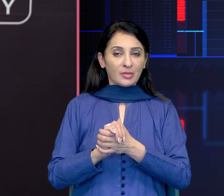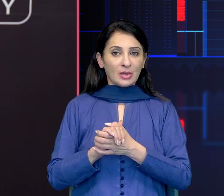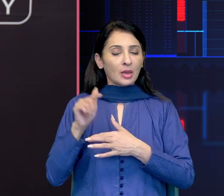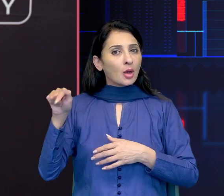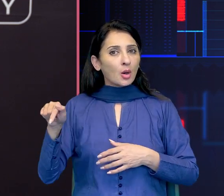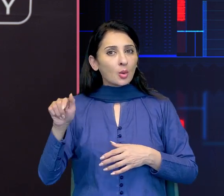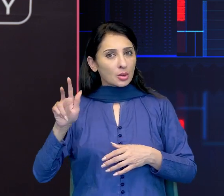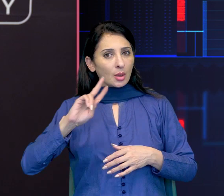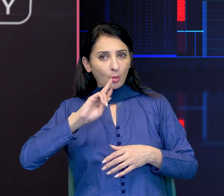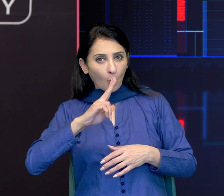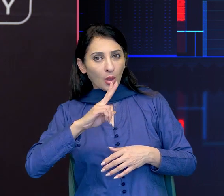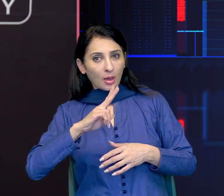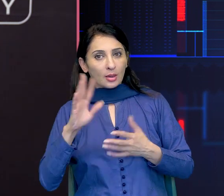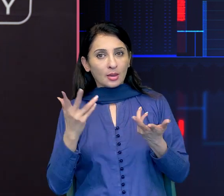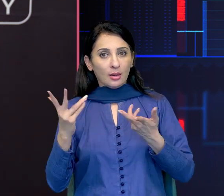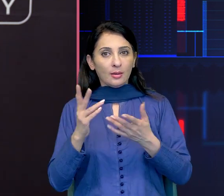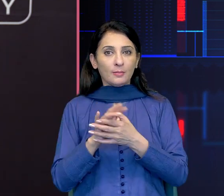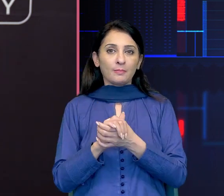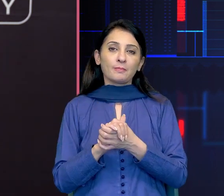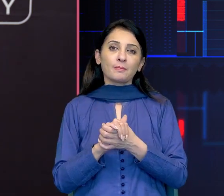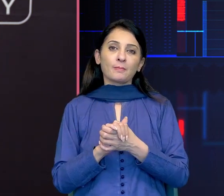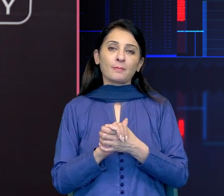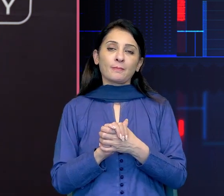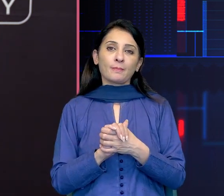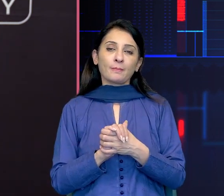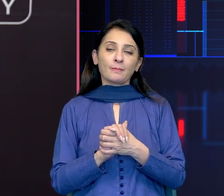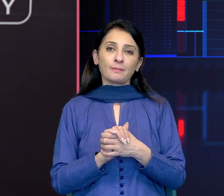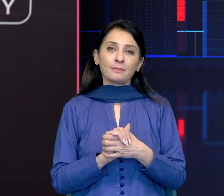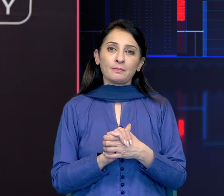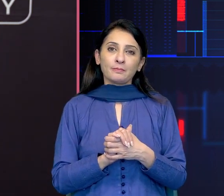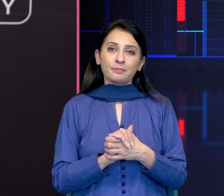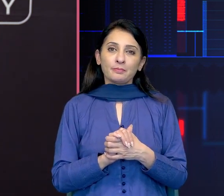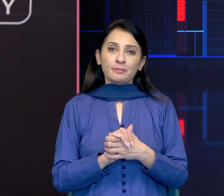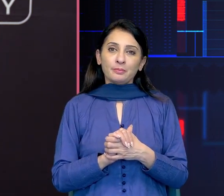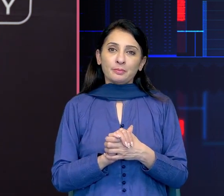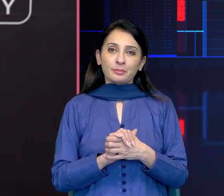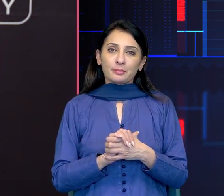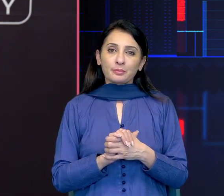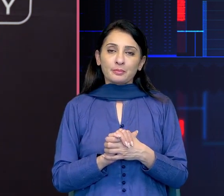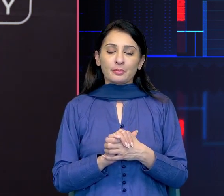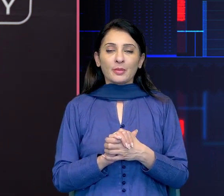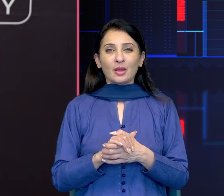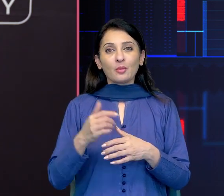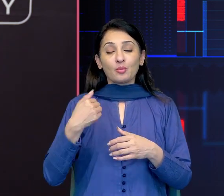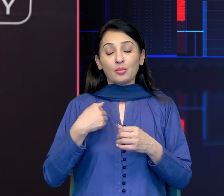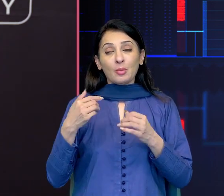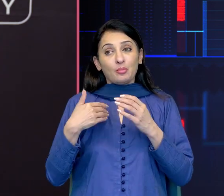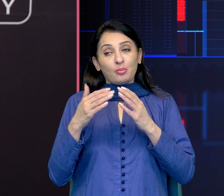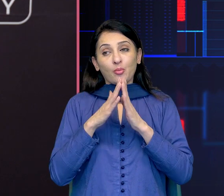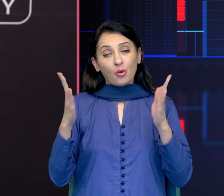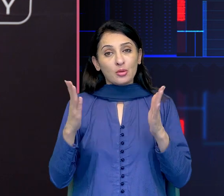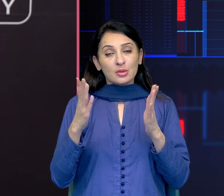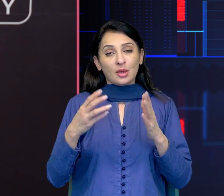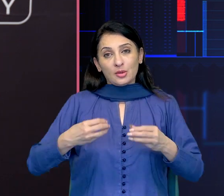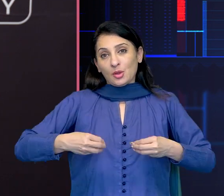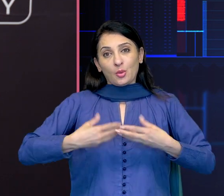and a very intense artist. He said something which